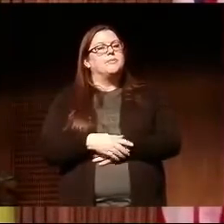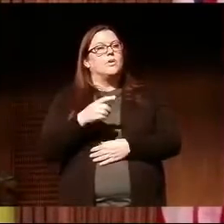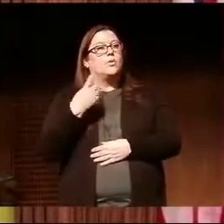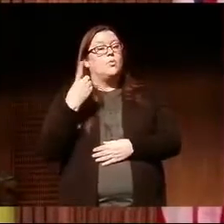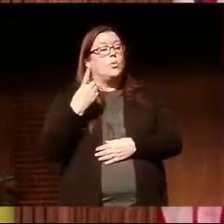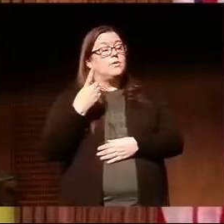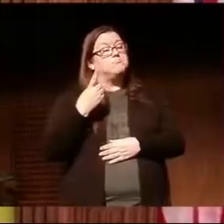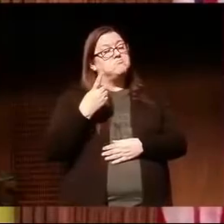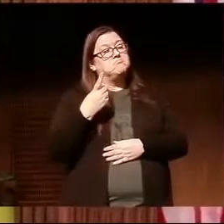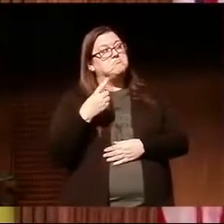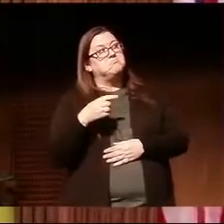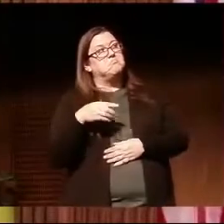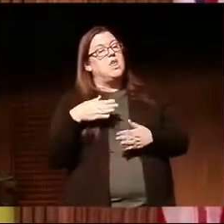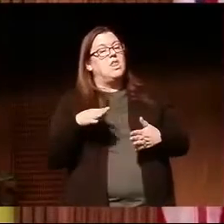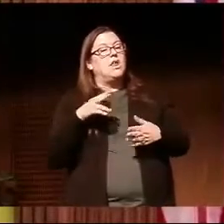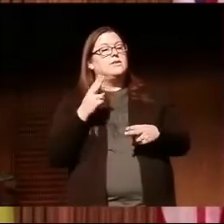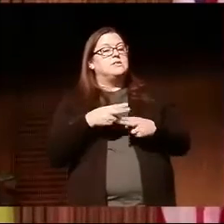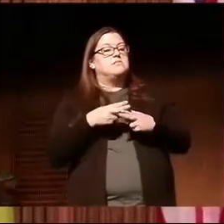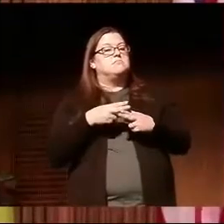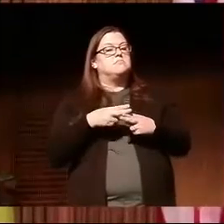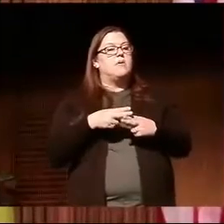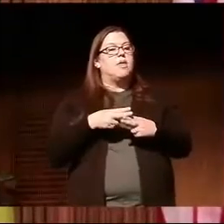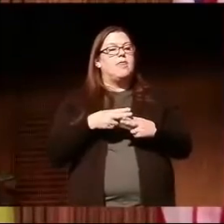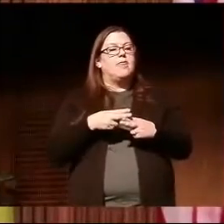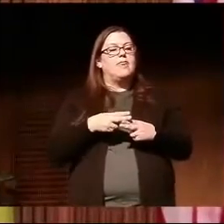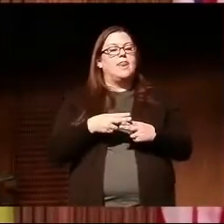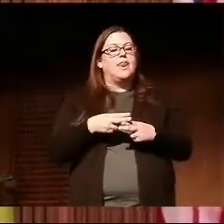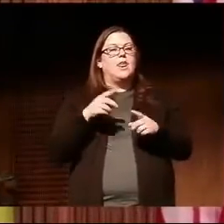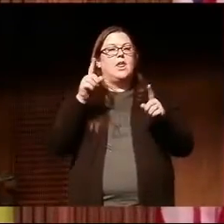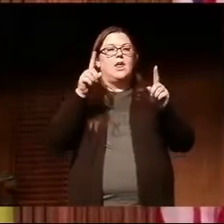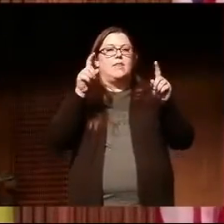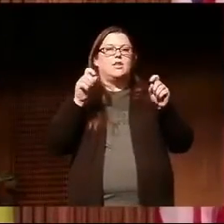One, let's call it the trial of popularity.